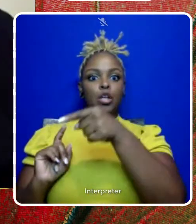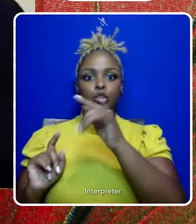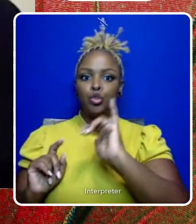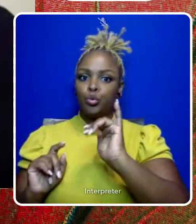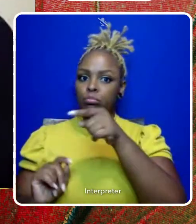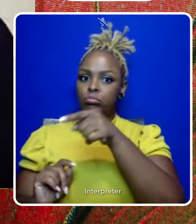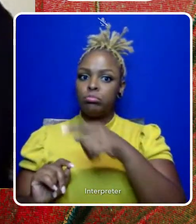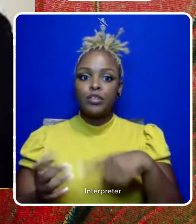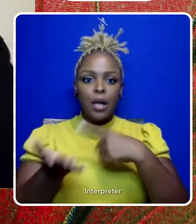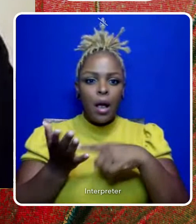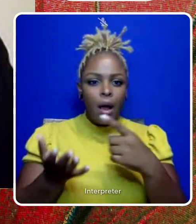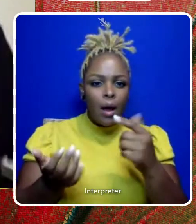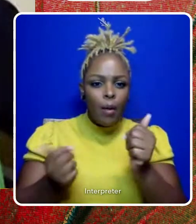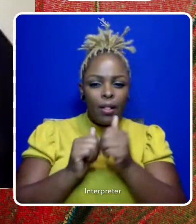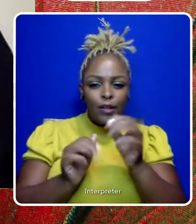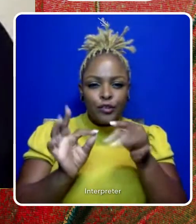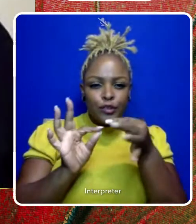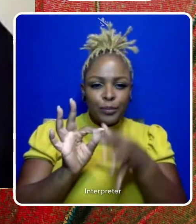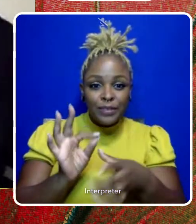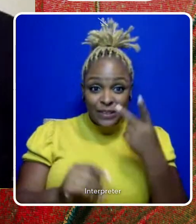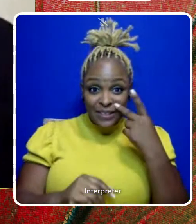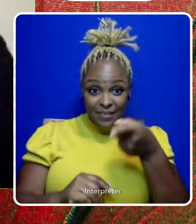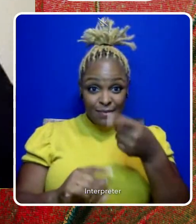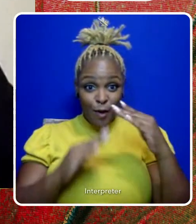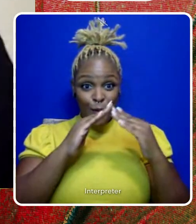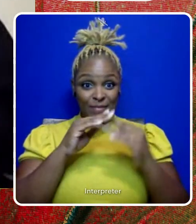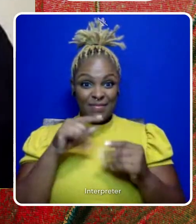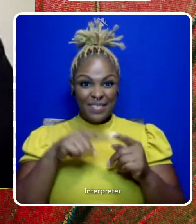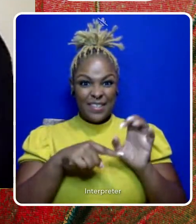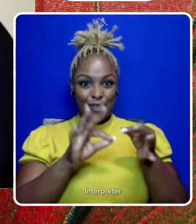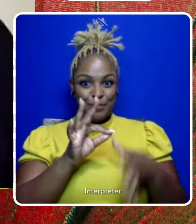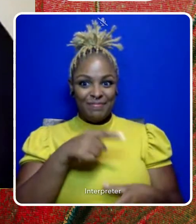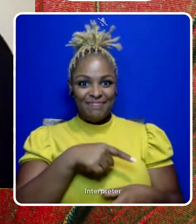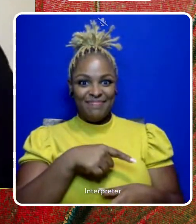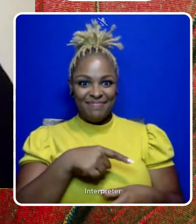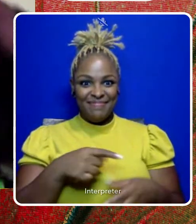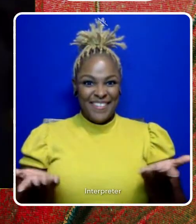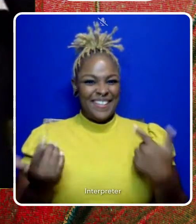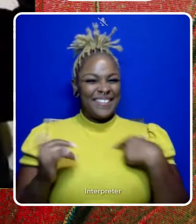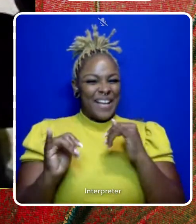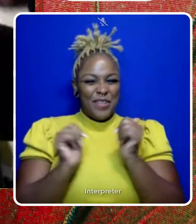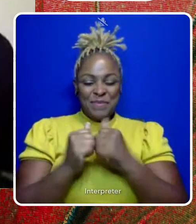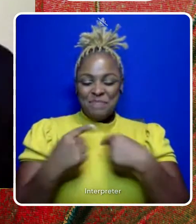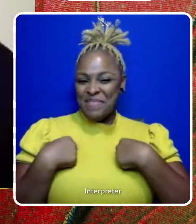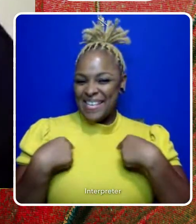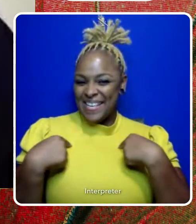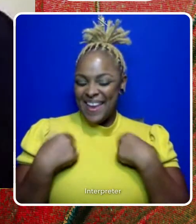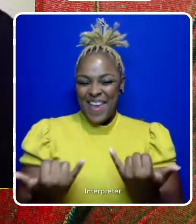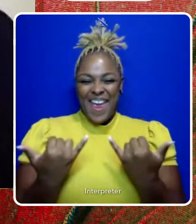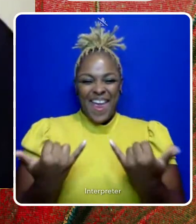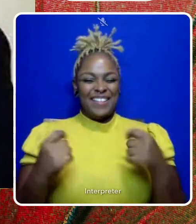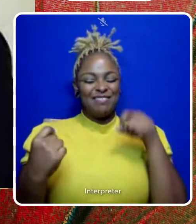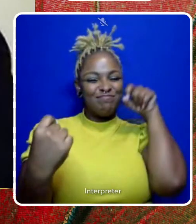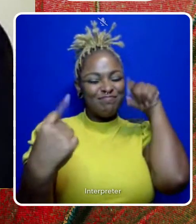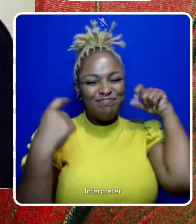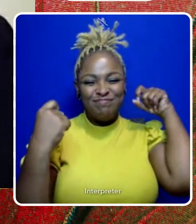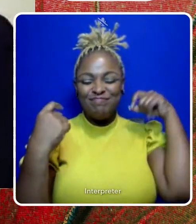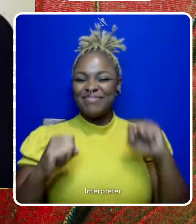there for, you know, for come on. She here with me. Yeah. Salute. All right,